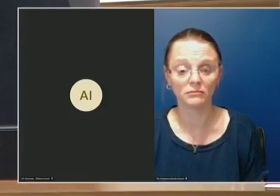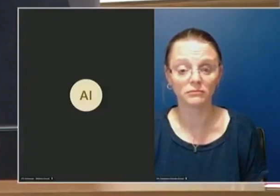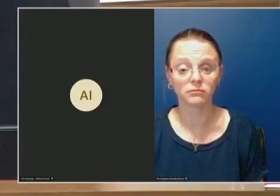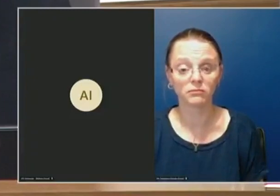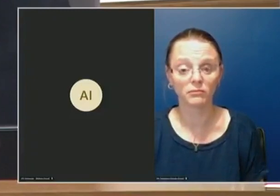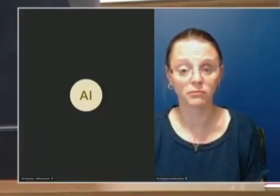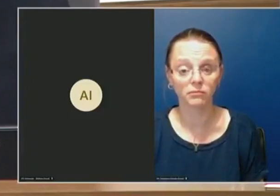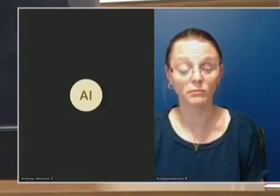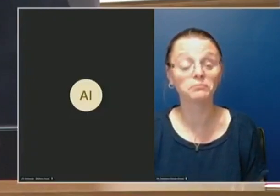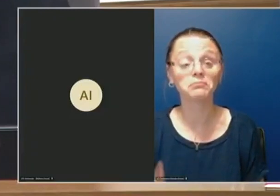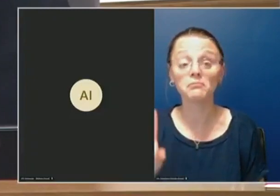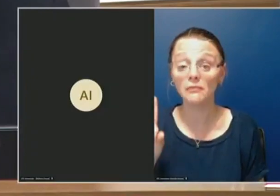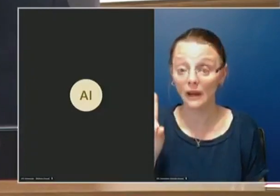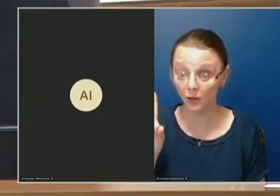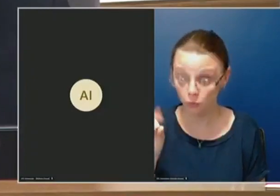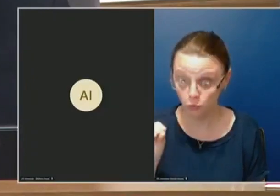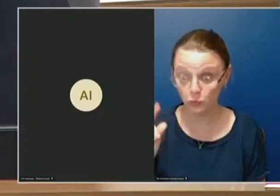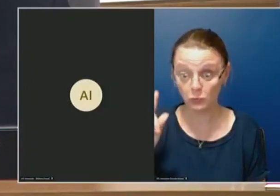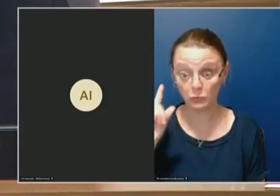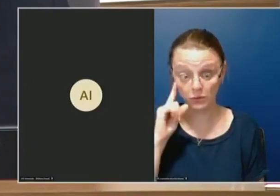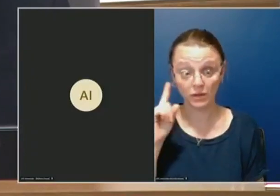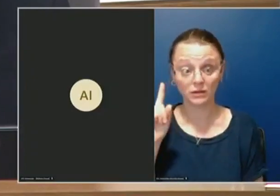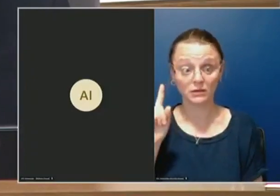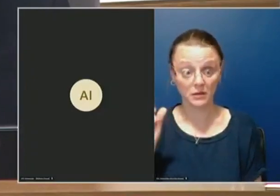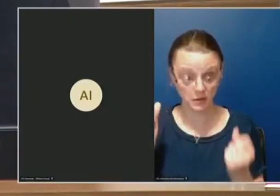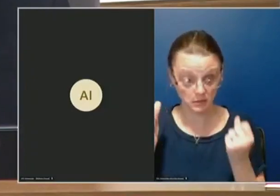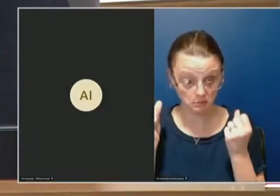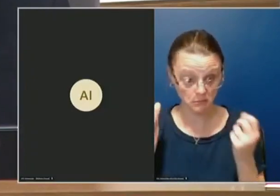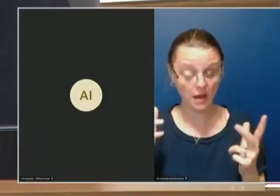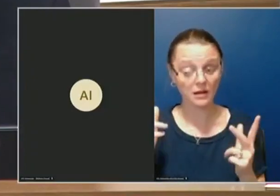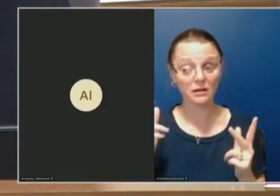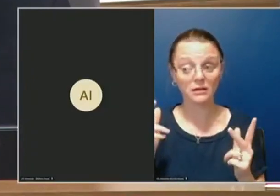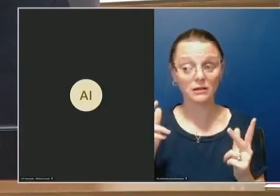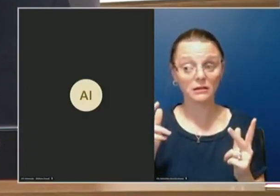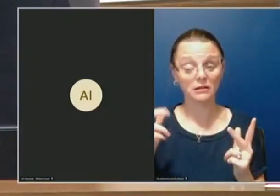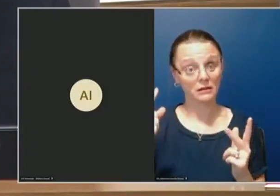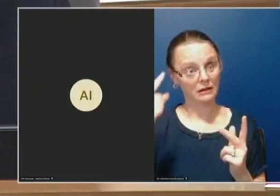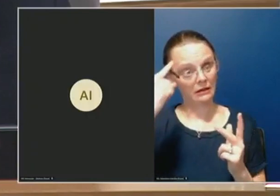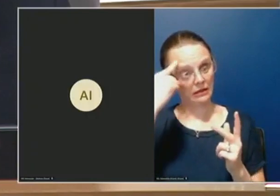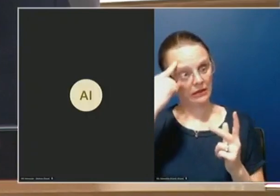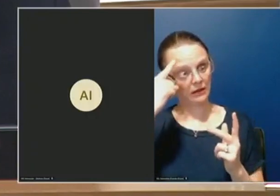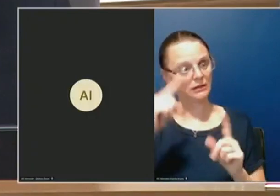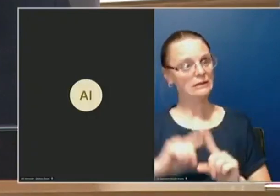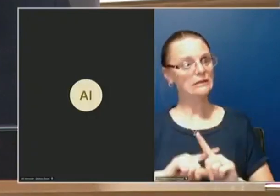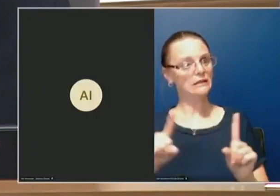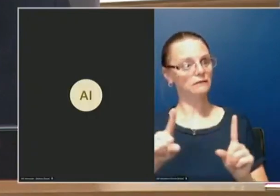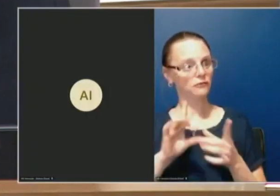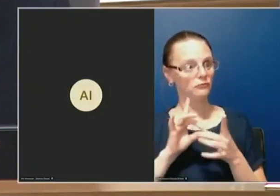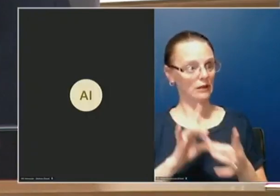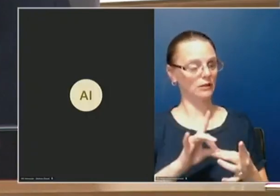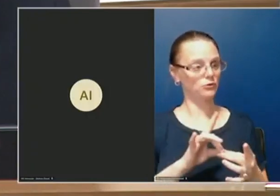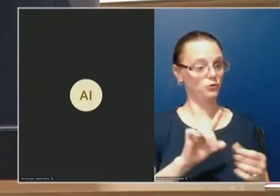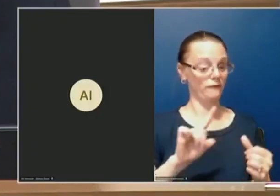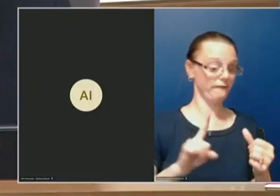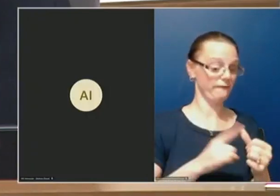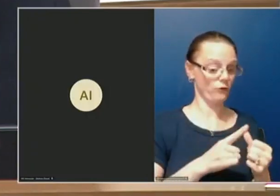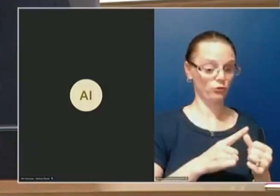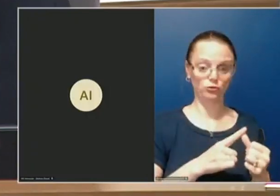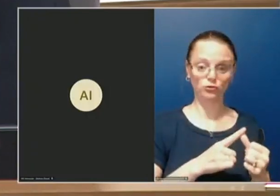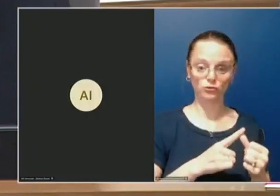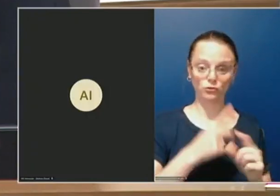I do think there are a lot of Oregonians that think differently about first trimester and rape and incest.